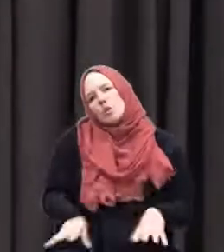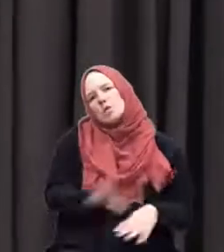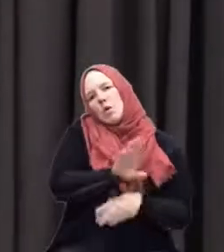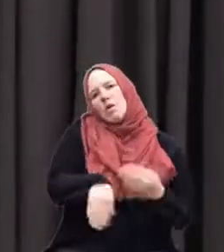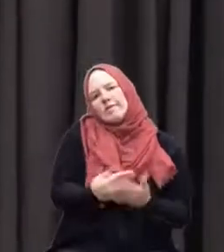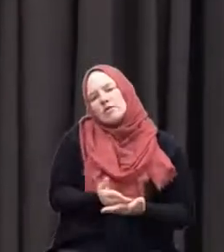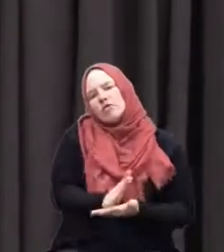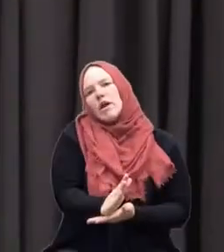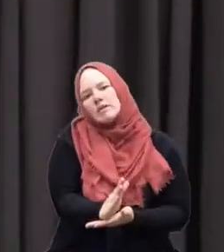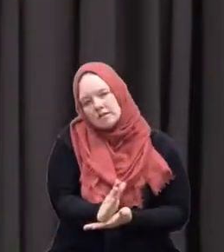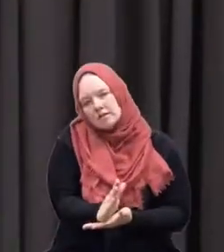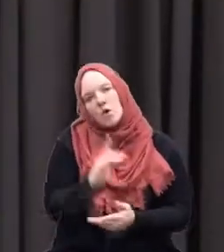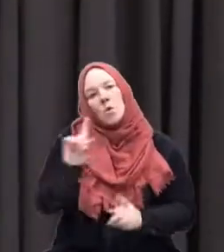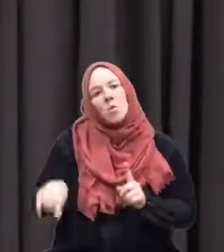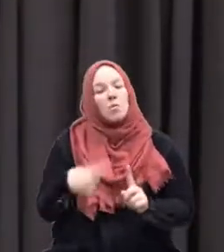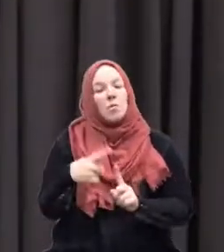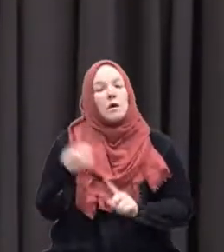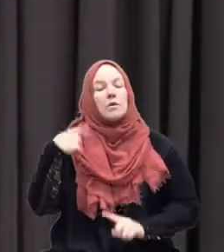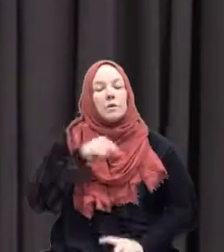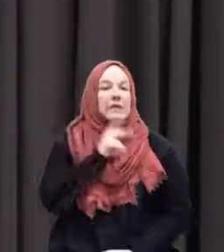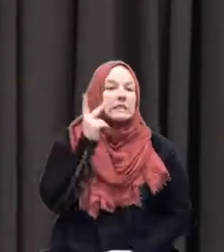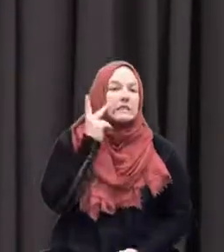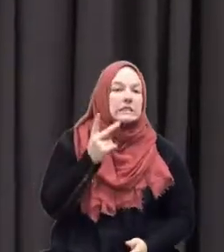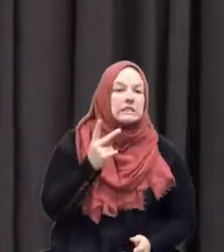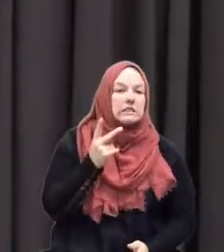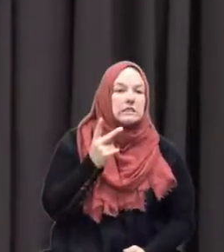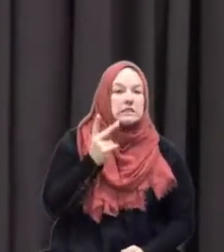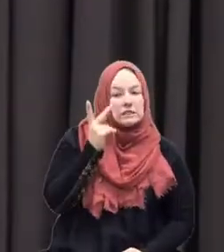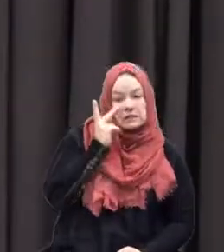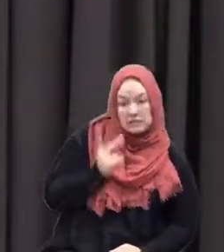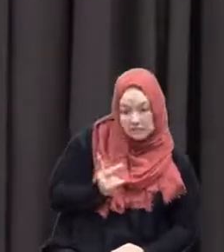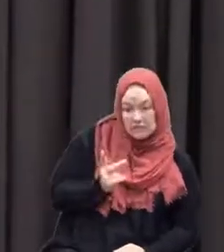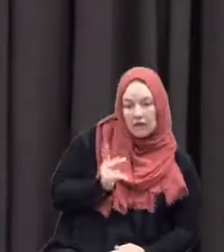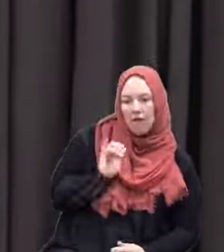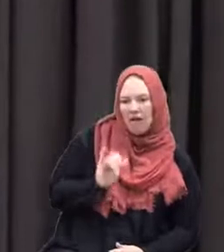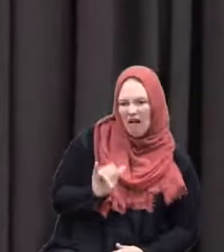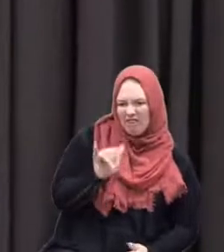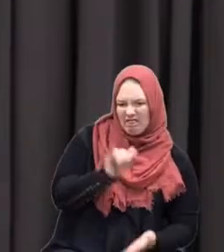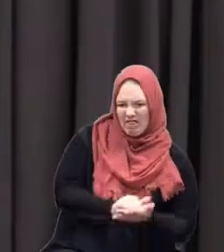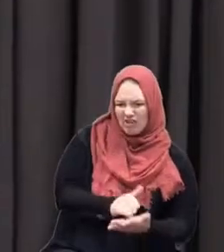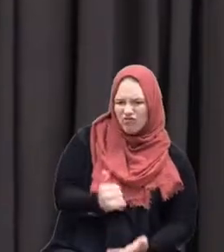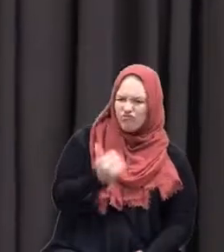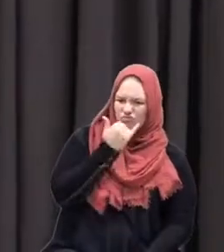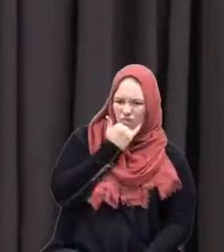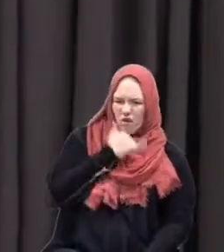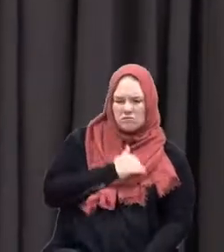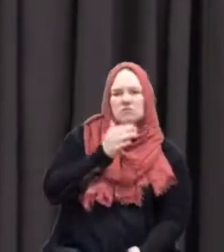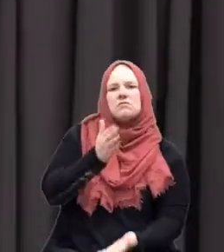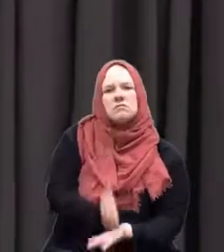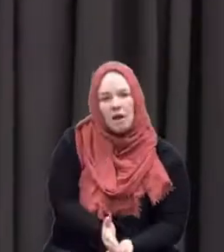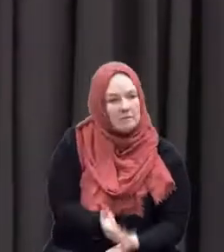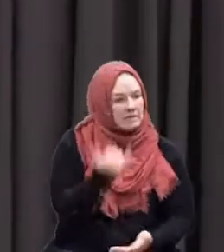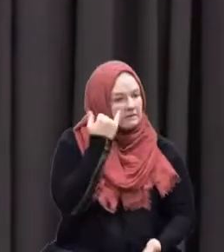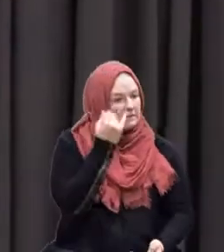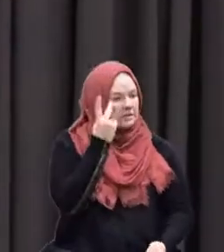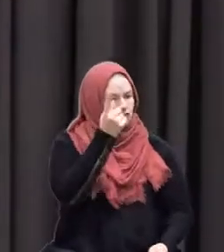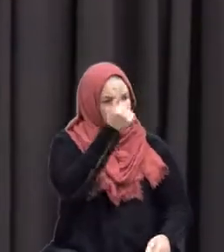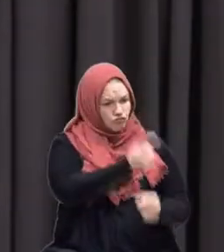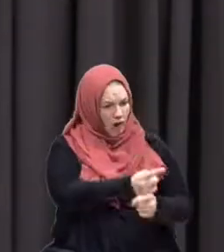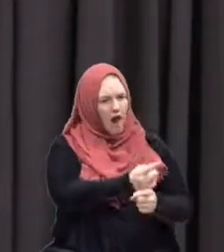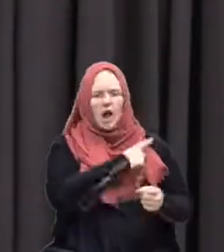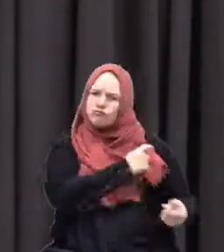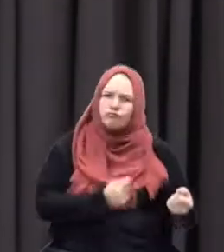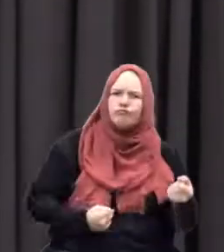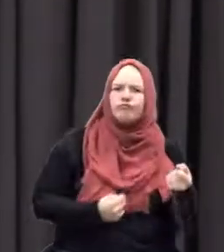all of these rights. Only when we stand for what is right, we never lose the right